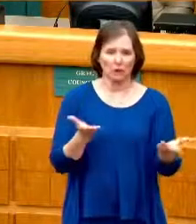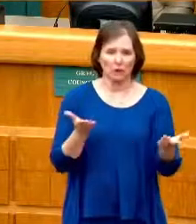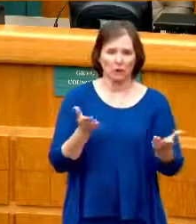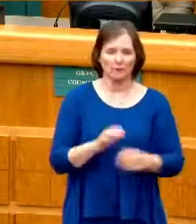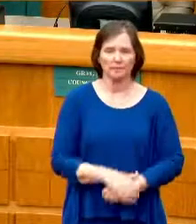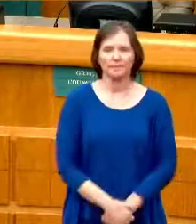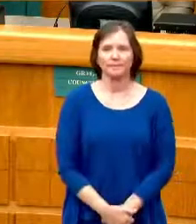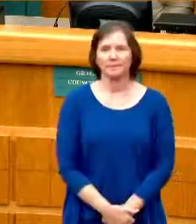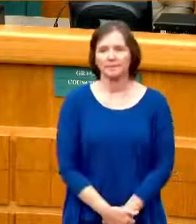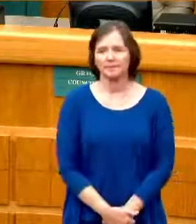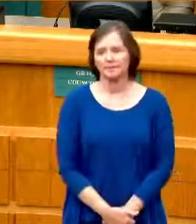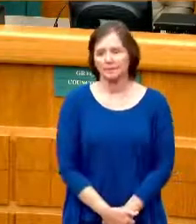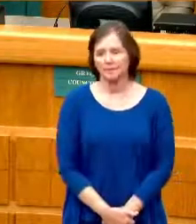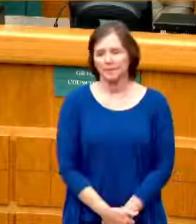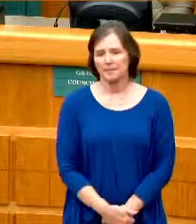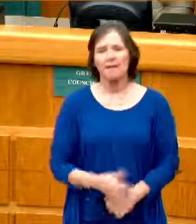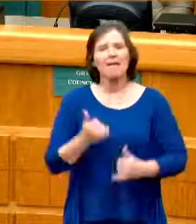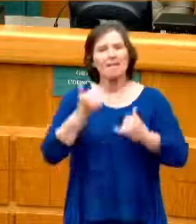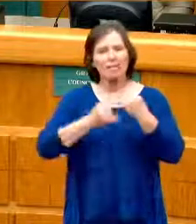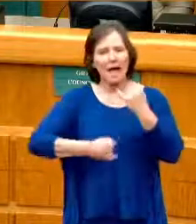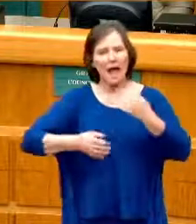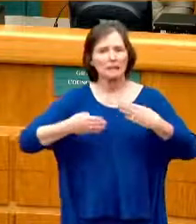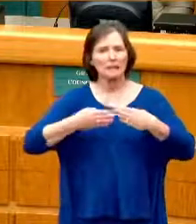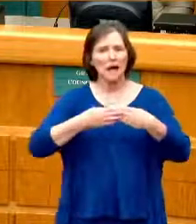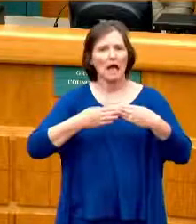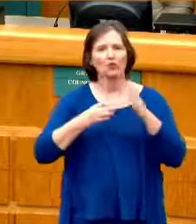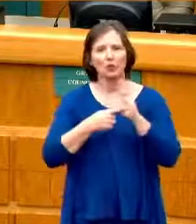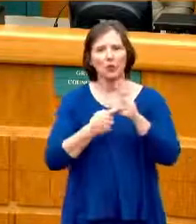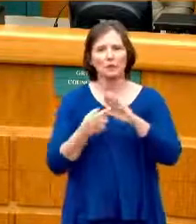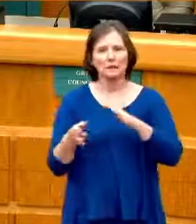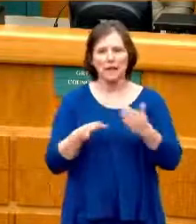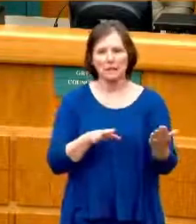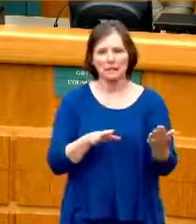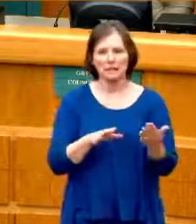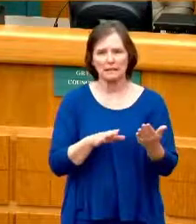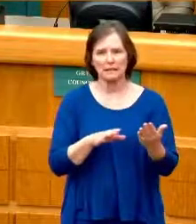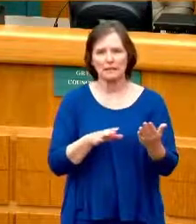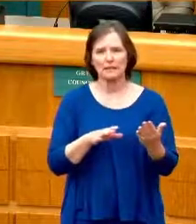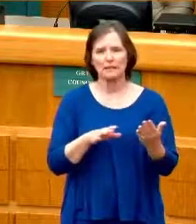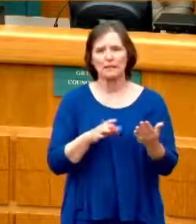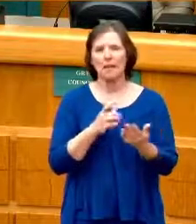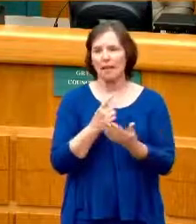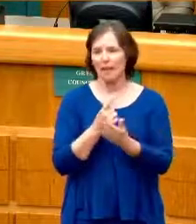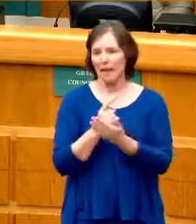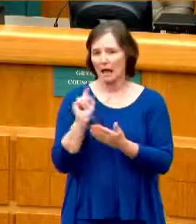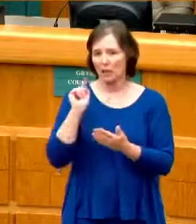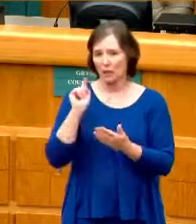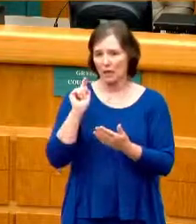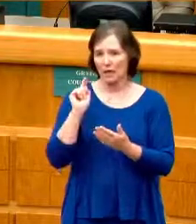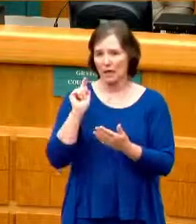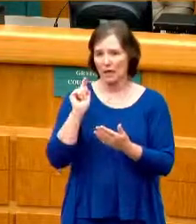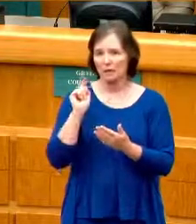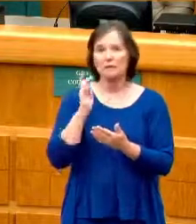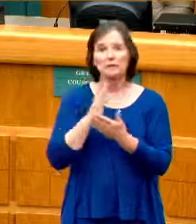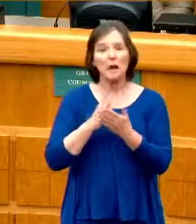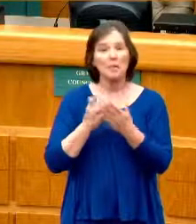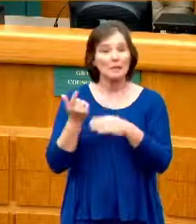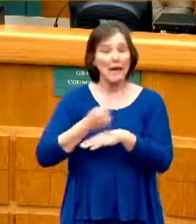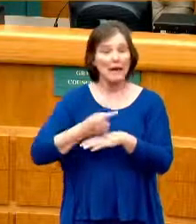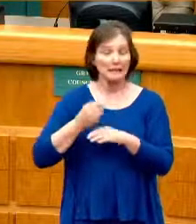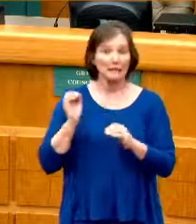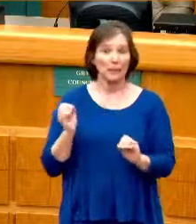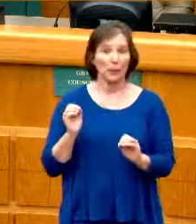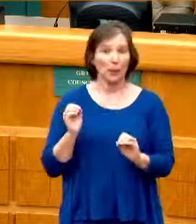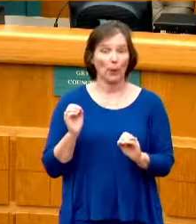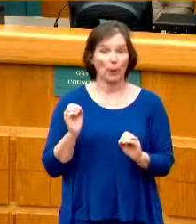And then the last statistical slide is going to show fatalities. And if you look at last week, you see a lot of gaps, which is really good news. That means